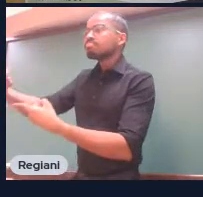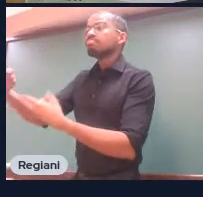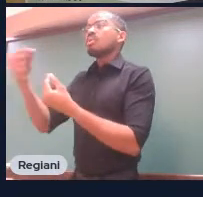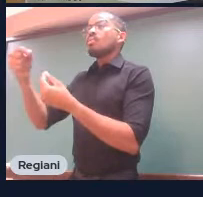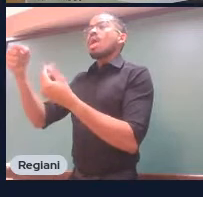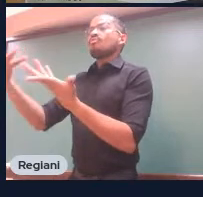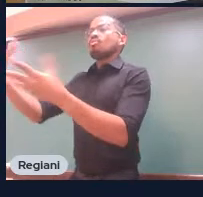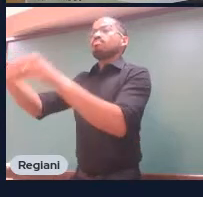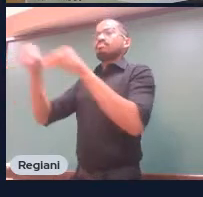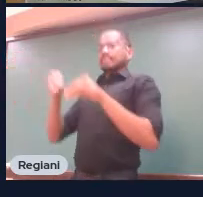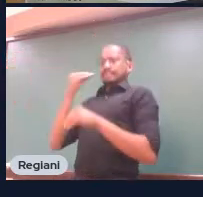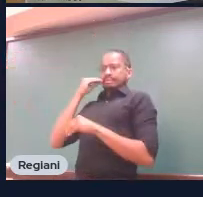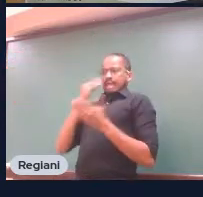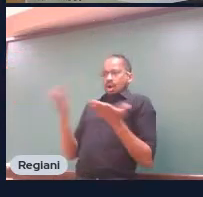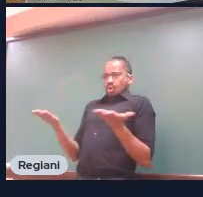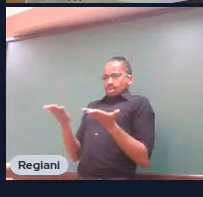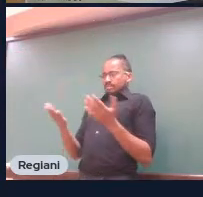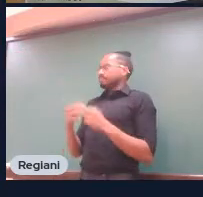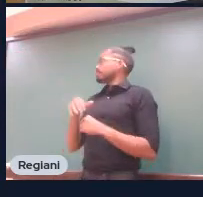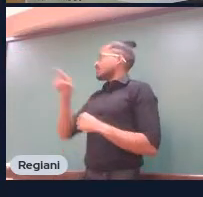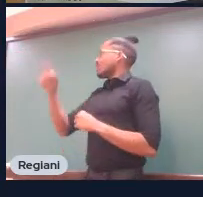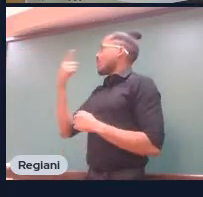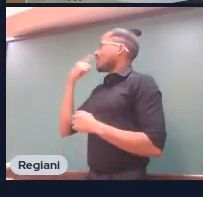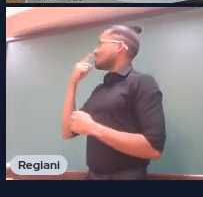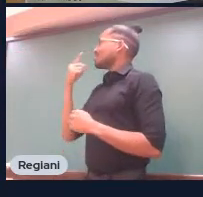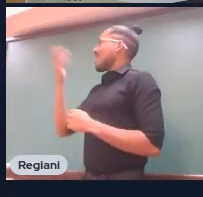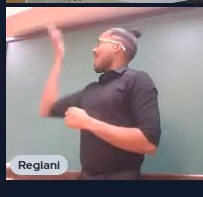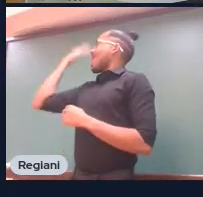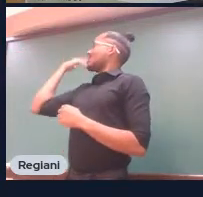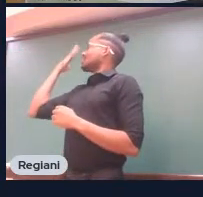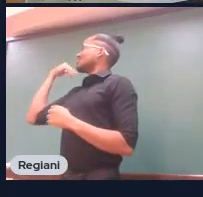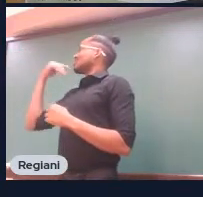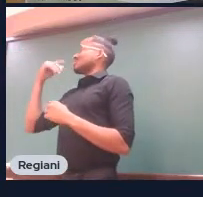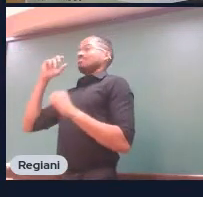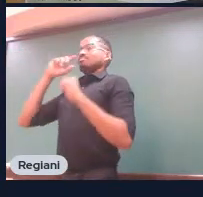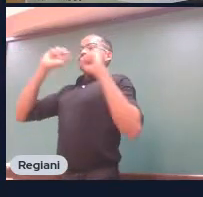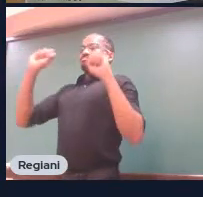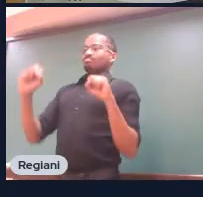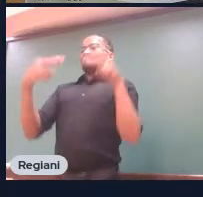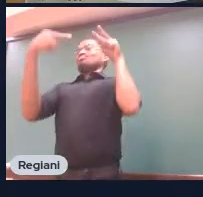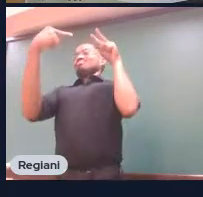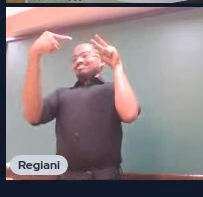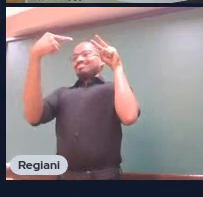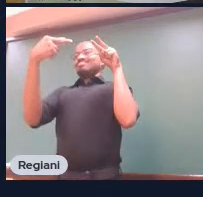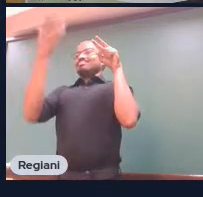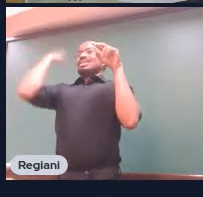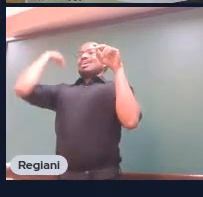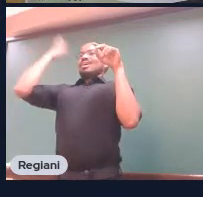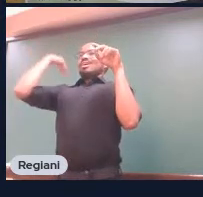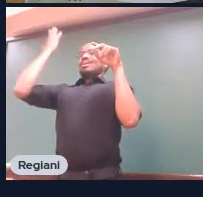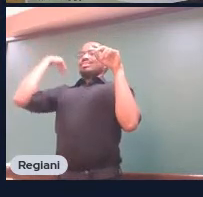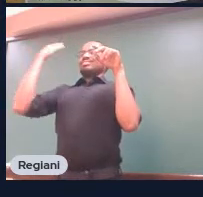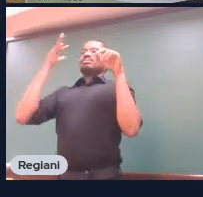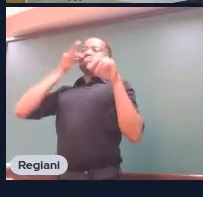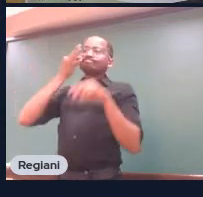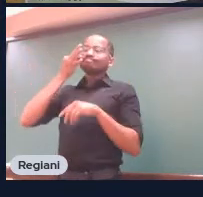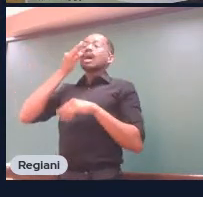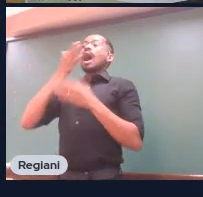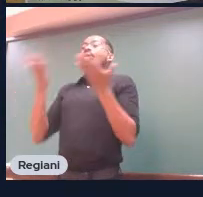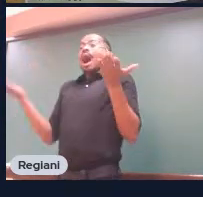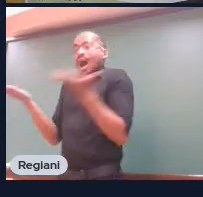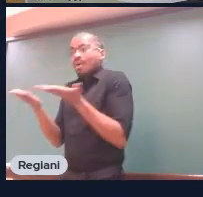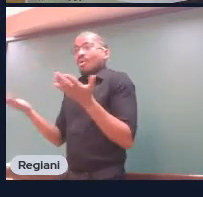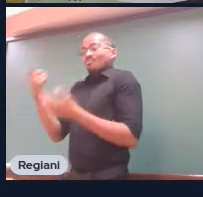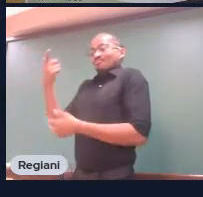in a face-to-face world. In 21, we entered the virtual world. We will see in sections 2,